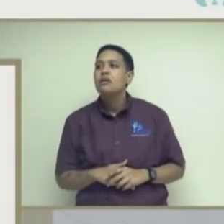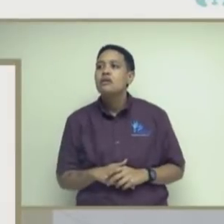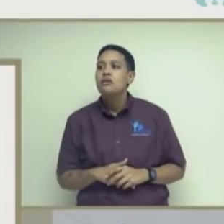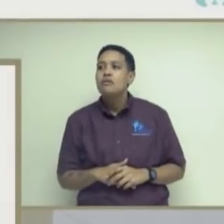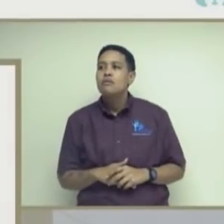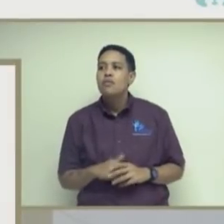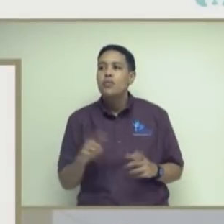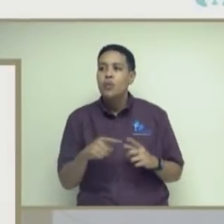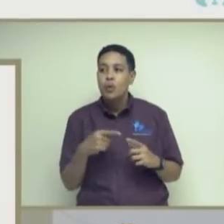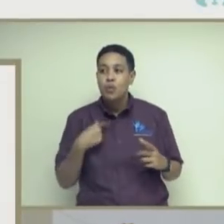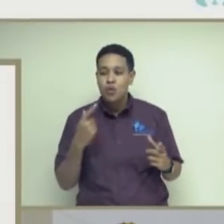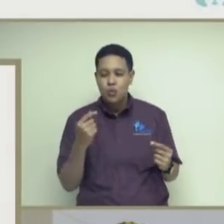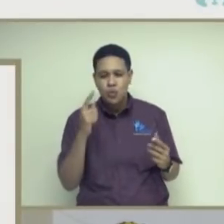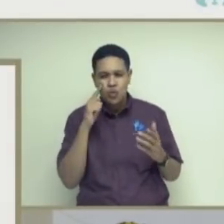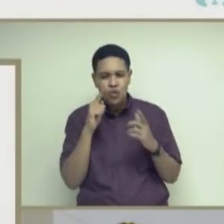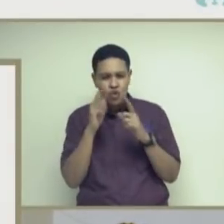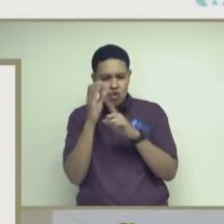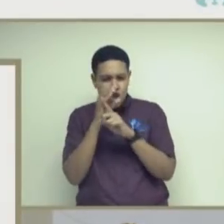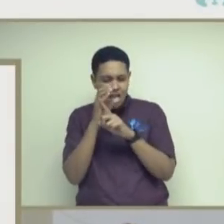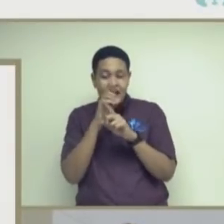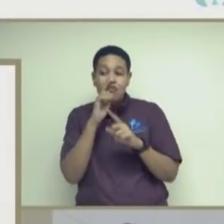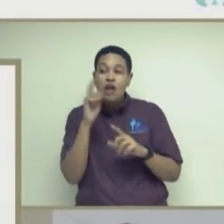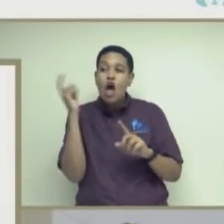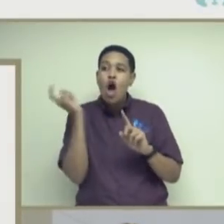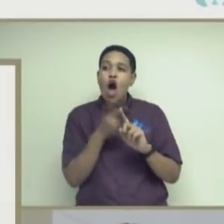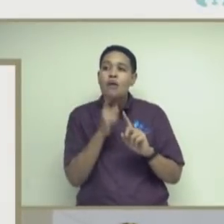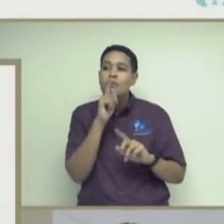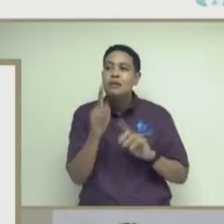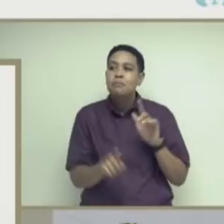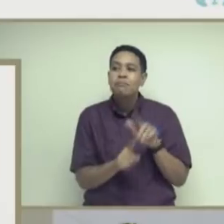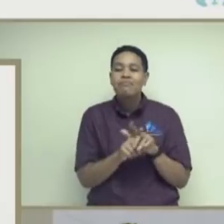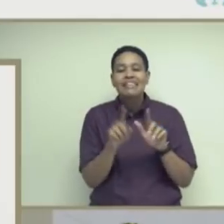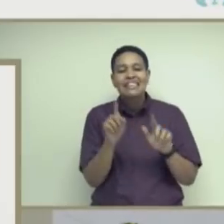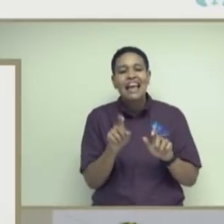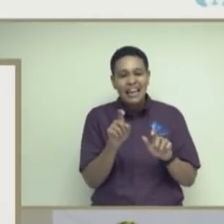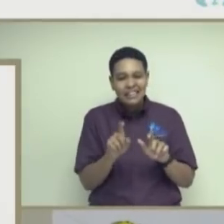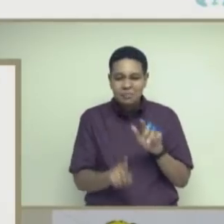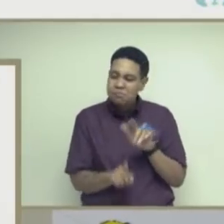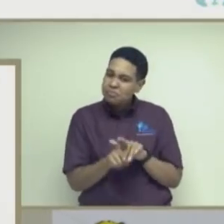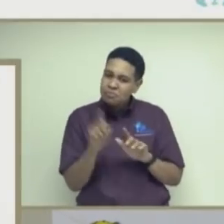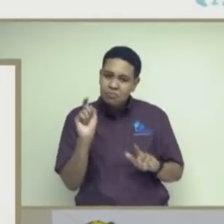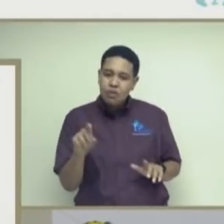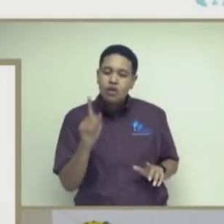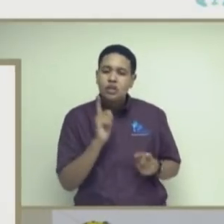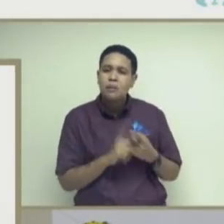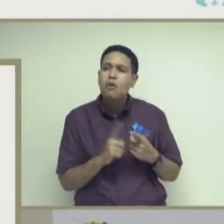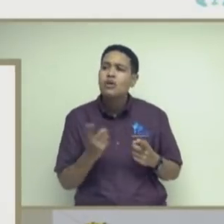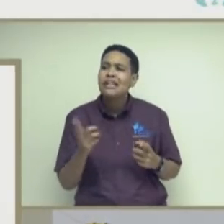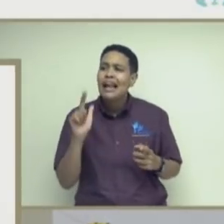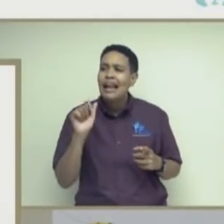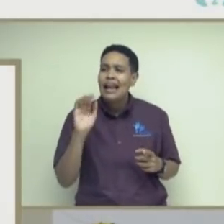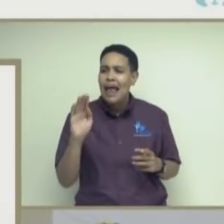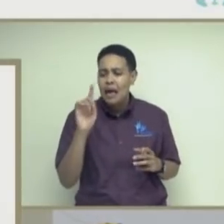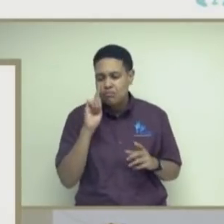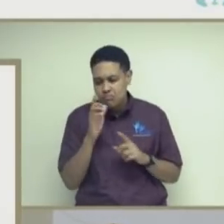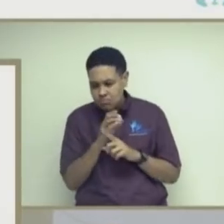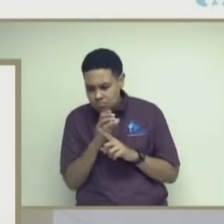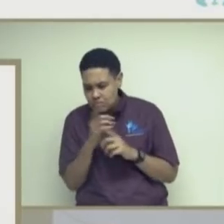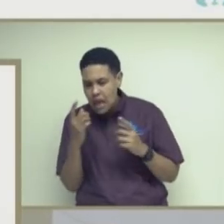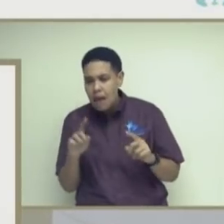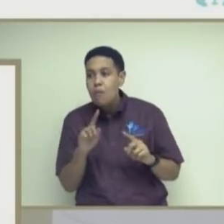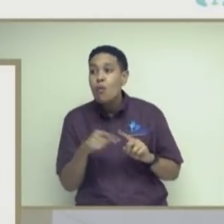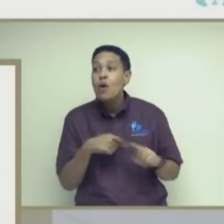we do surveillance, there automatically comes out of it testing and laboratory surveillance. And so when